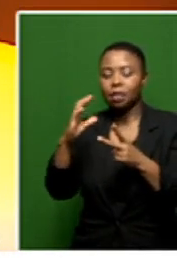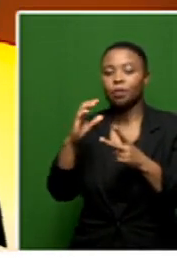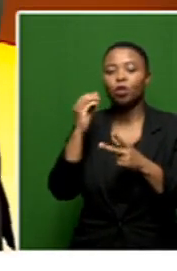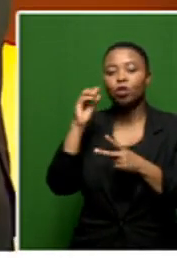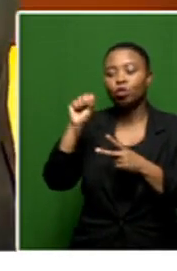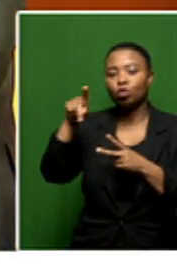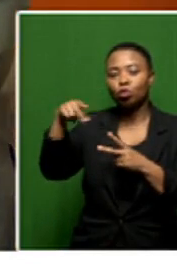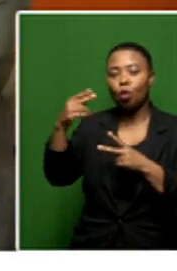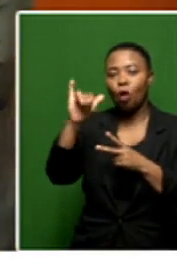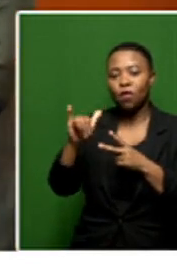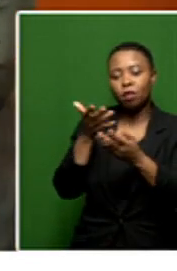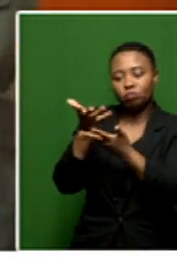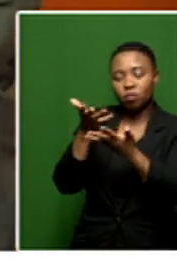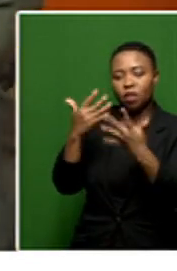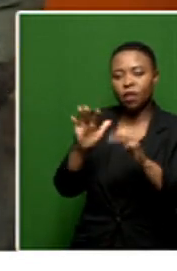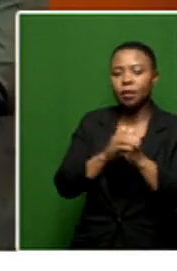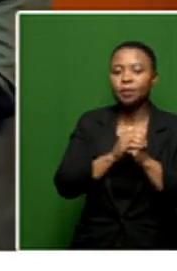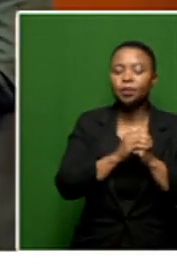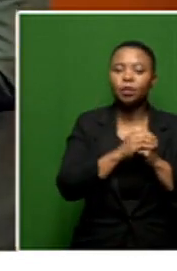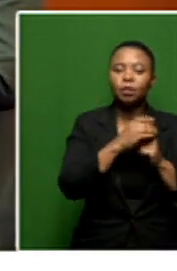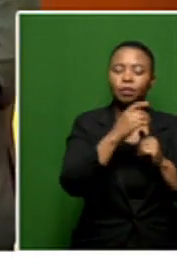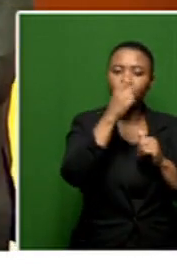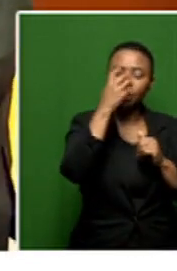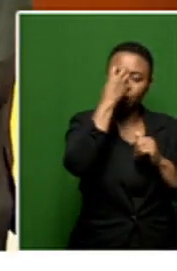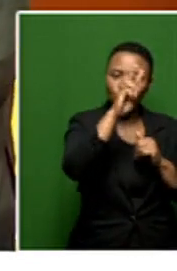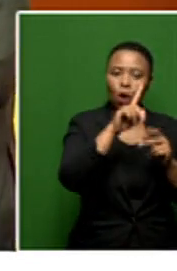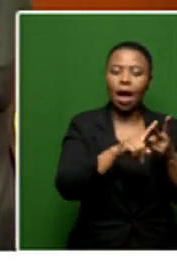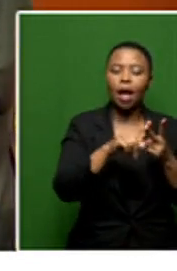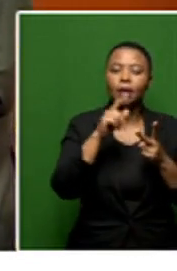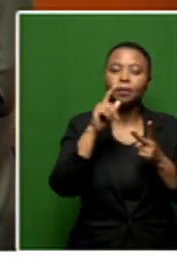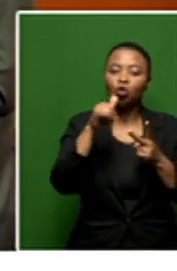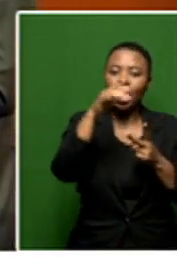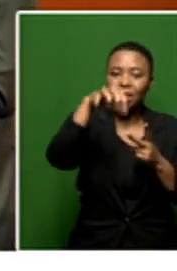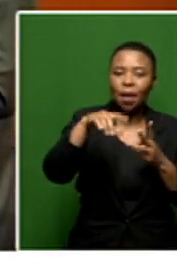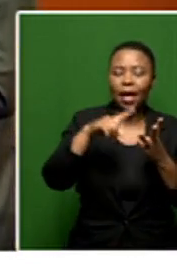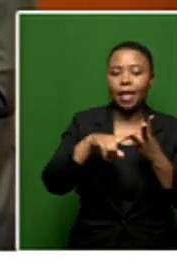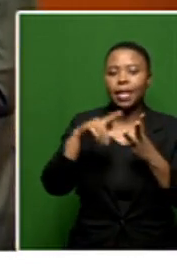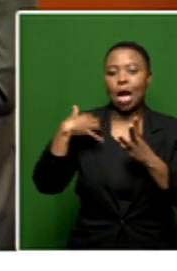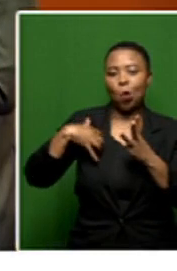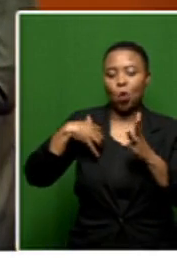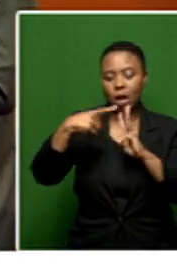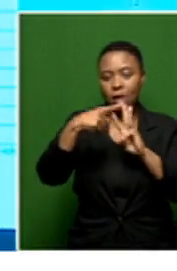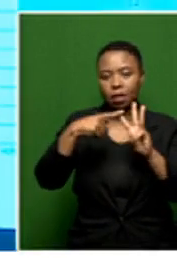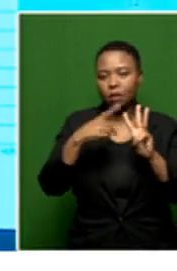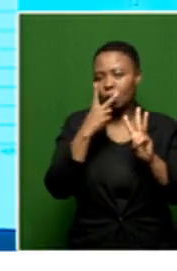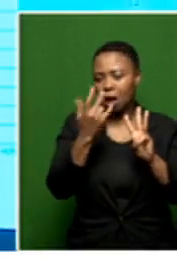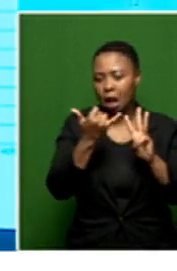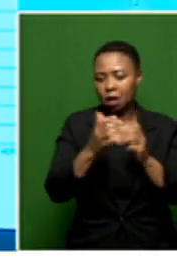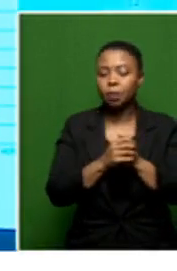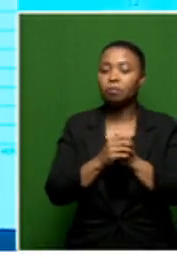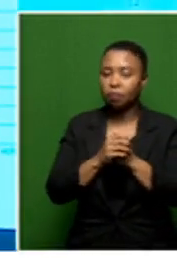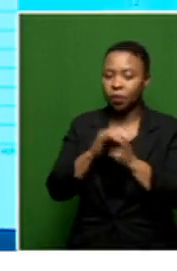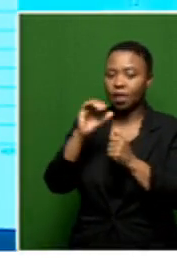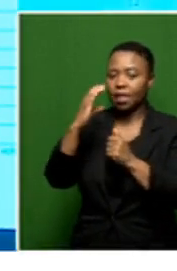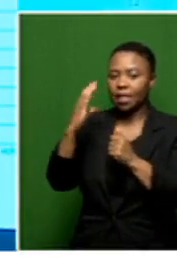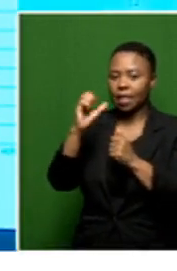ago. How is Tshwane, Johannesburg and Ekurhuleni looking? So we'll start looking at the CSIR's projections, and these are